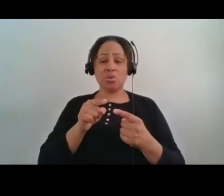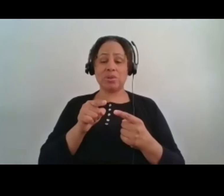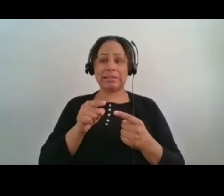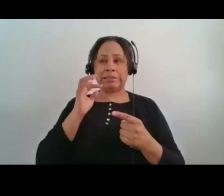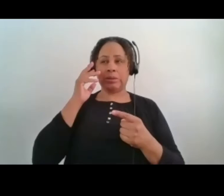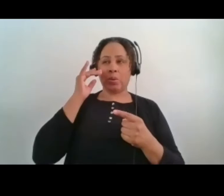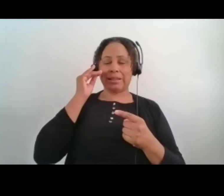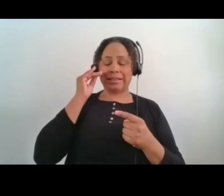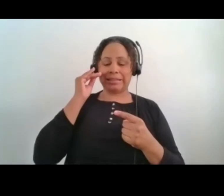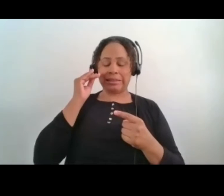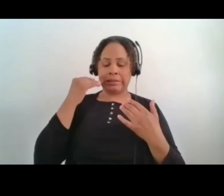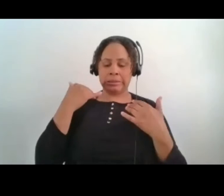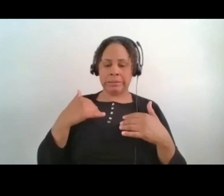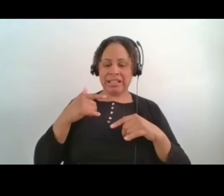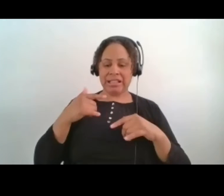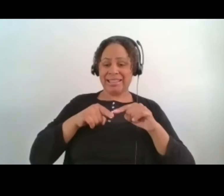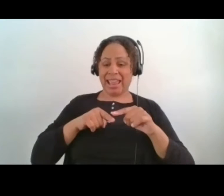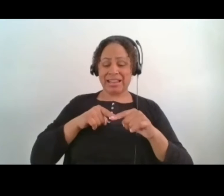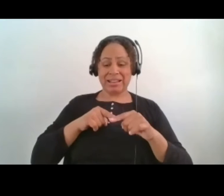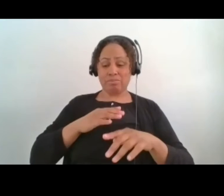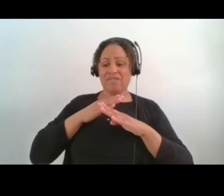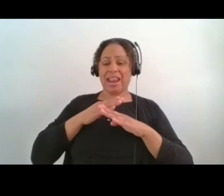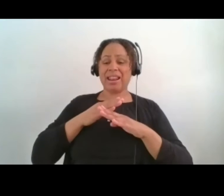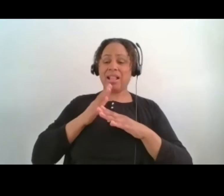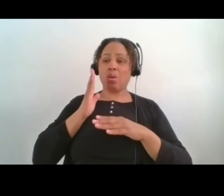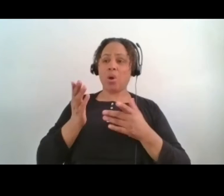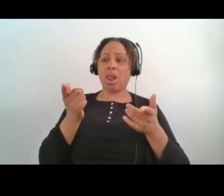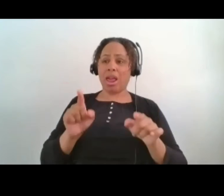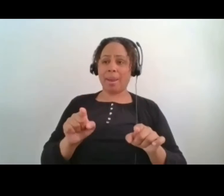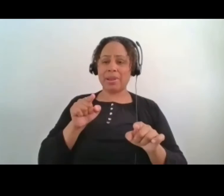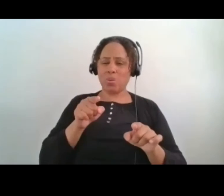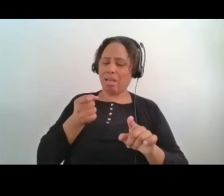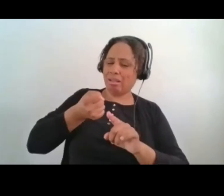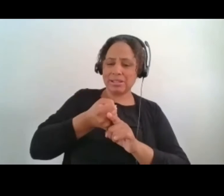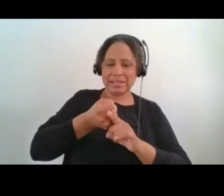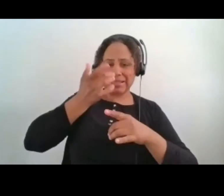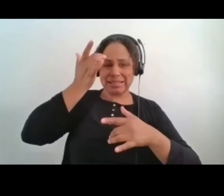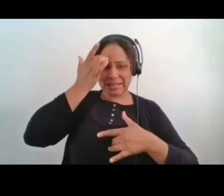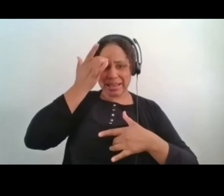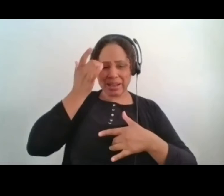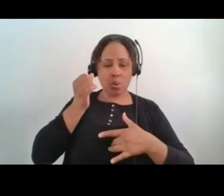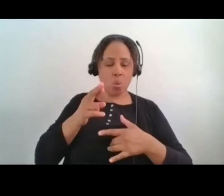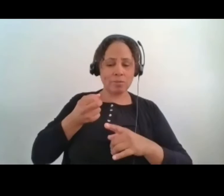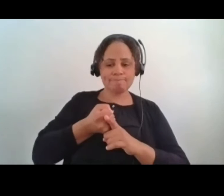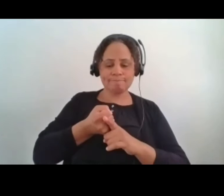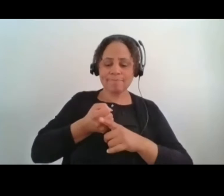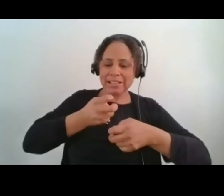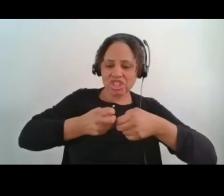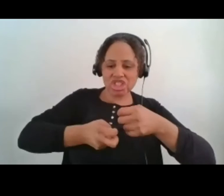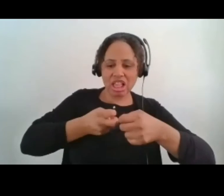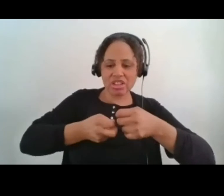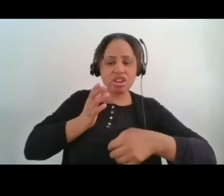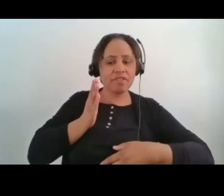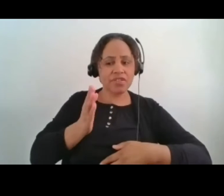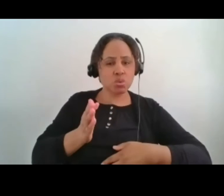you will fall sick, or you will fall ill, or there will be a challenge somewhere down the road, then you grow